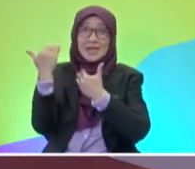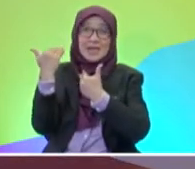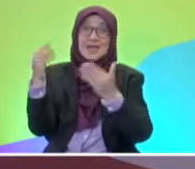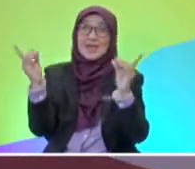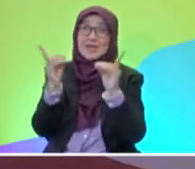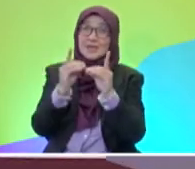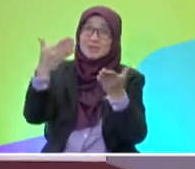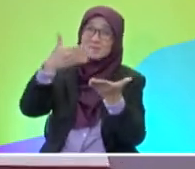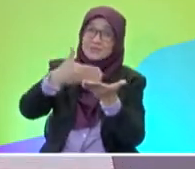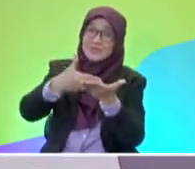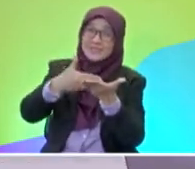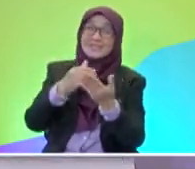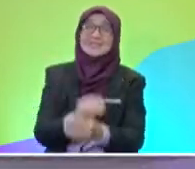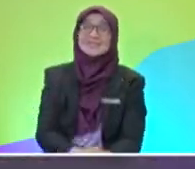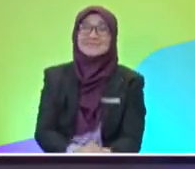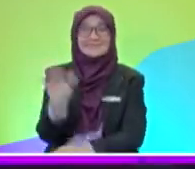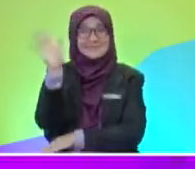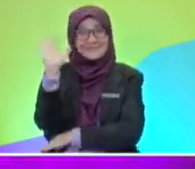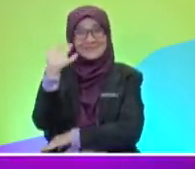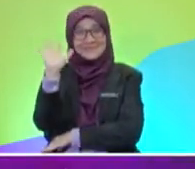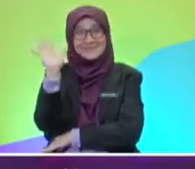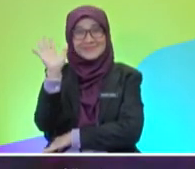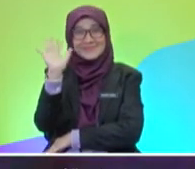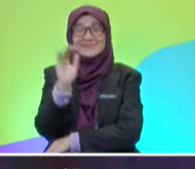again, okay, on DidikTV KPM. Bye, everyone.